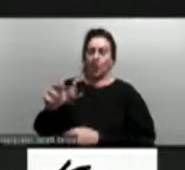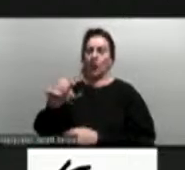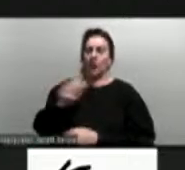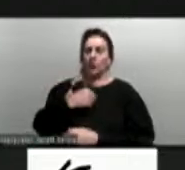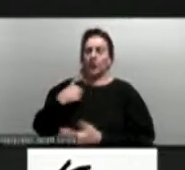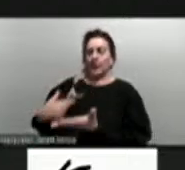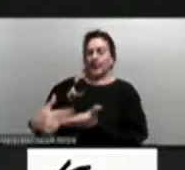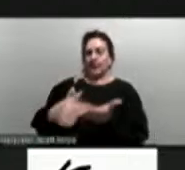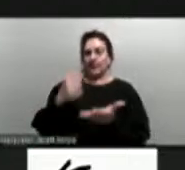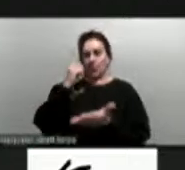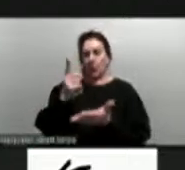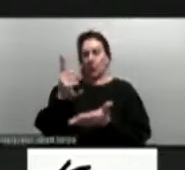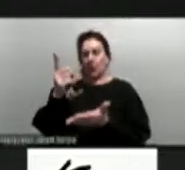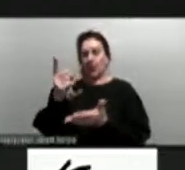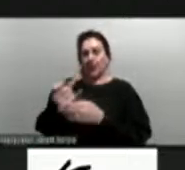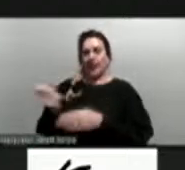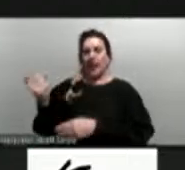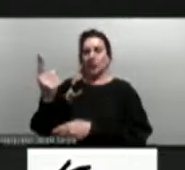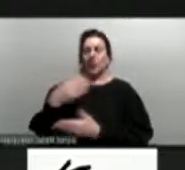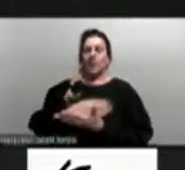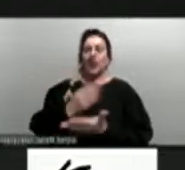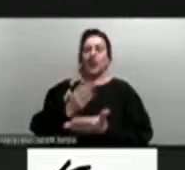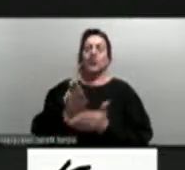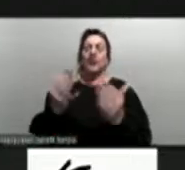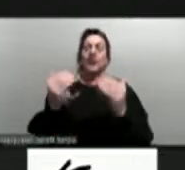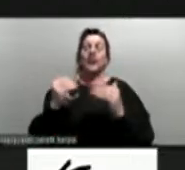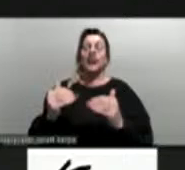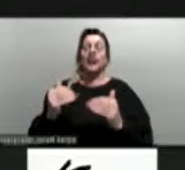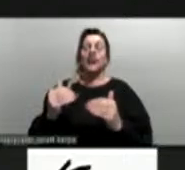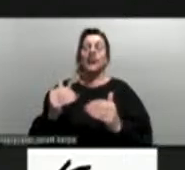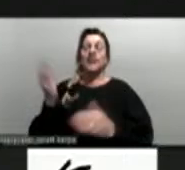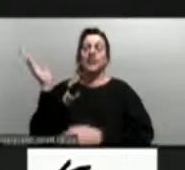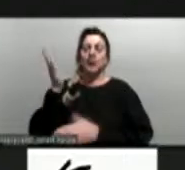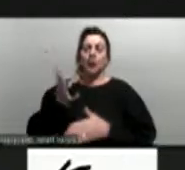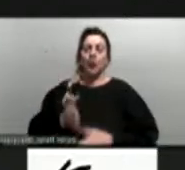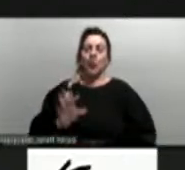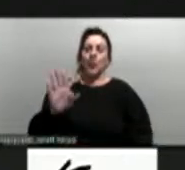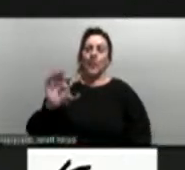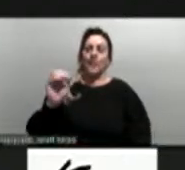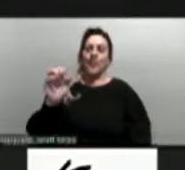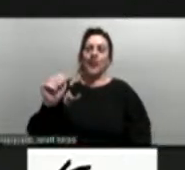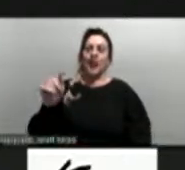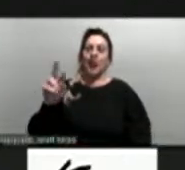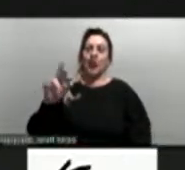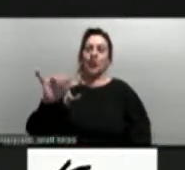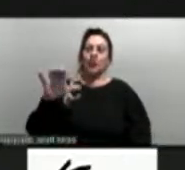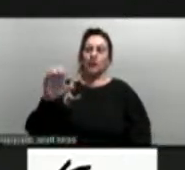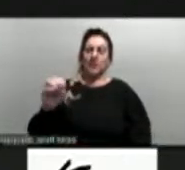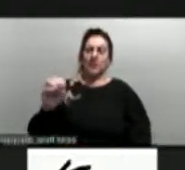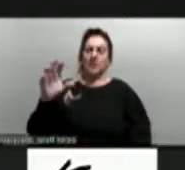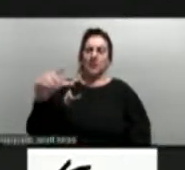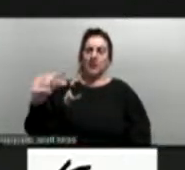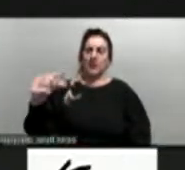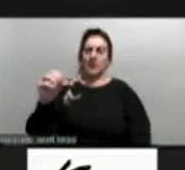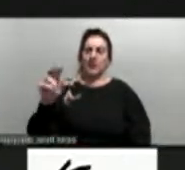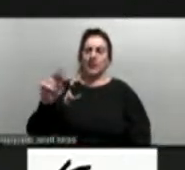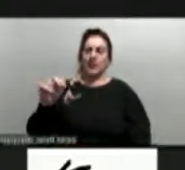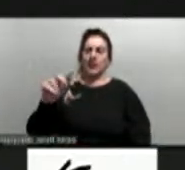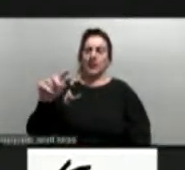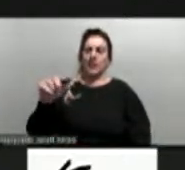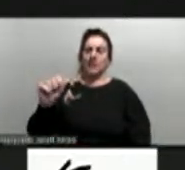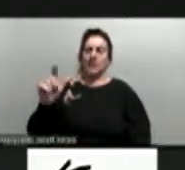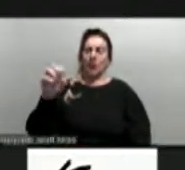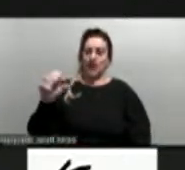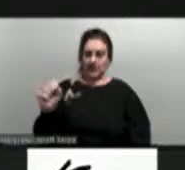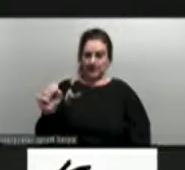budget. The next speaker I have is Beatriz Gonzalez. Beatriz Gonzalez, please unmute your mic and